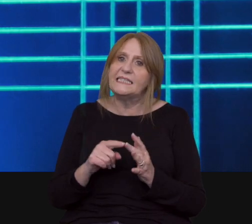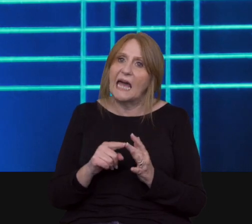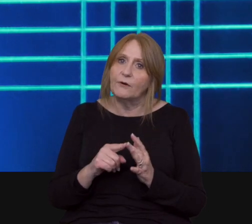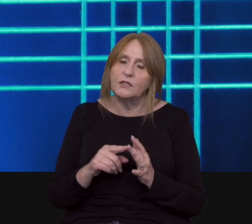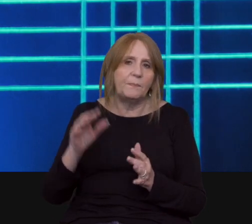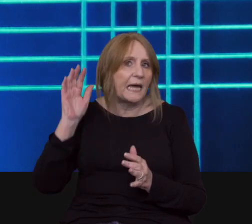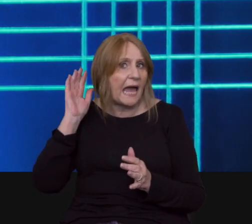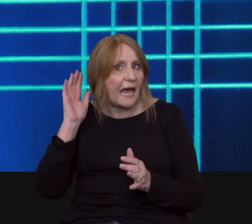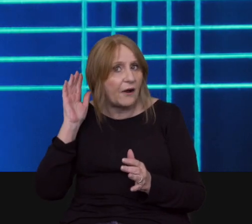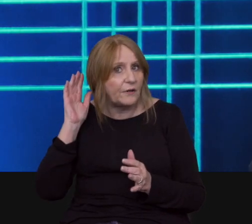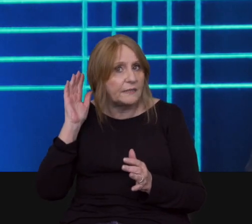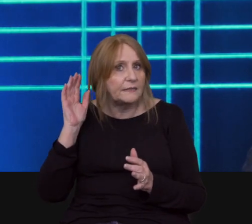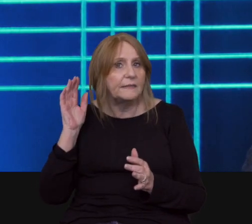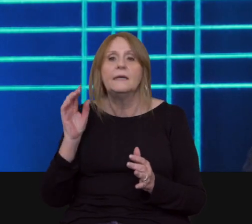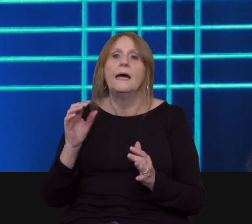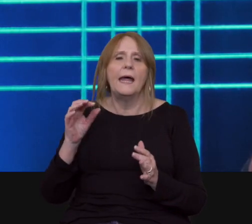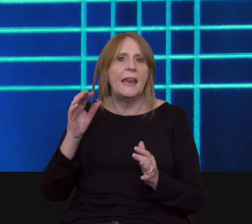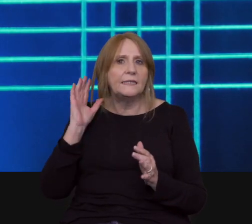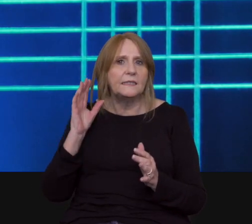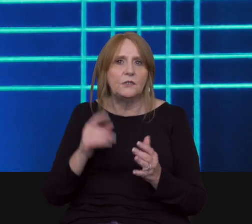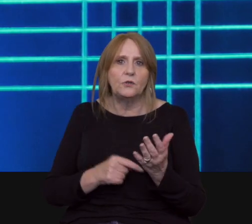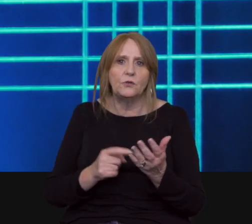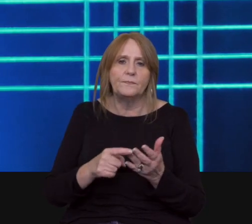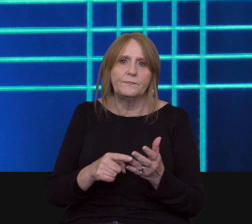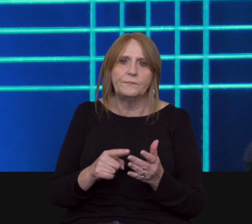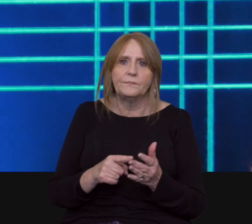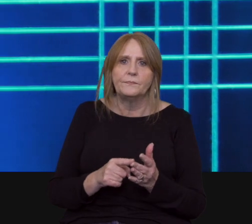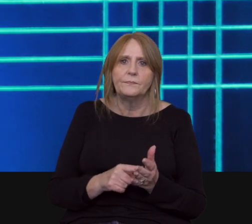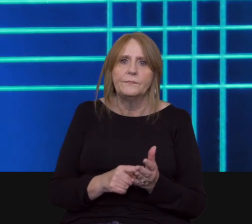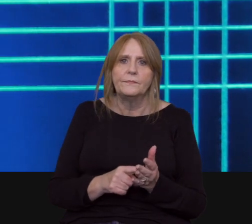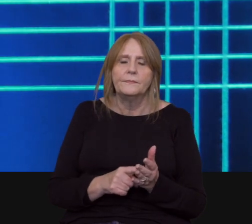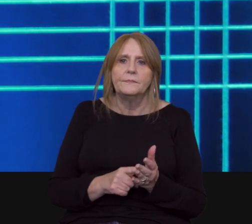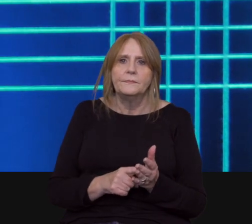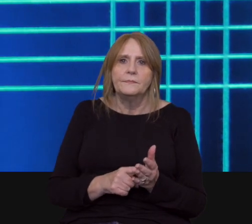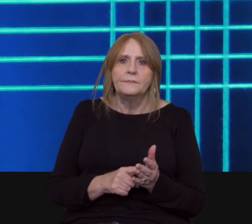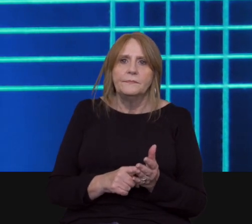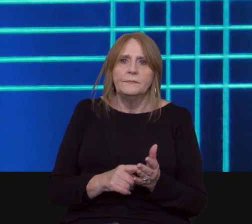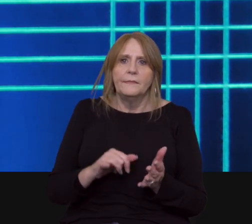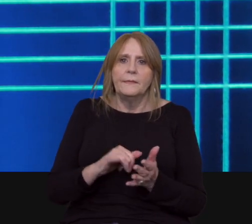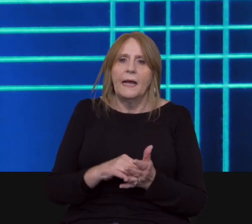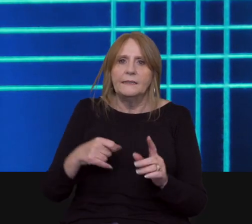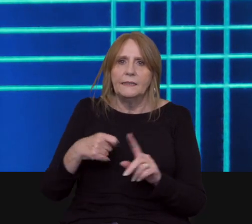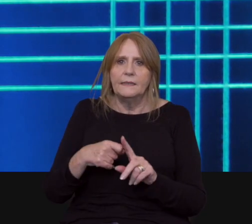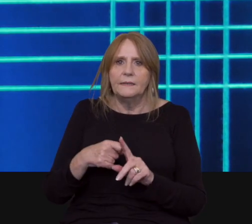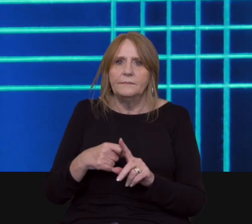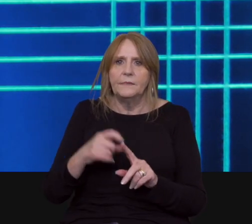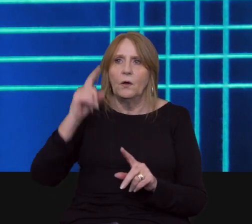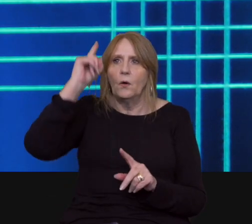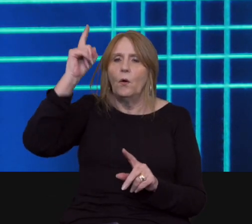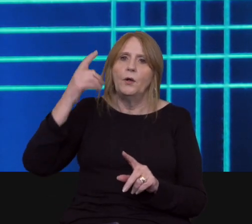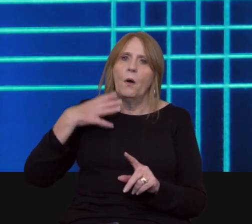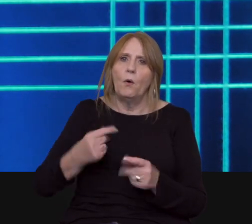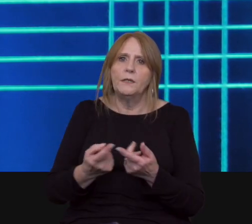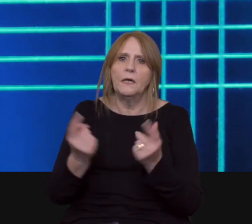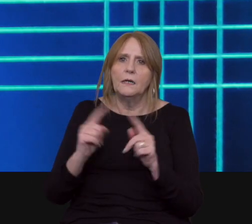to be heard and to be listened to. That's kindling. And you know what? God wants us to be that kindling,